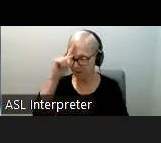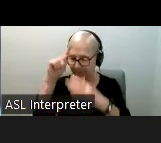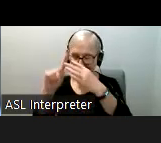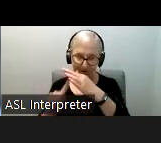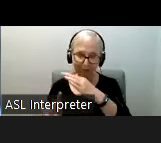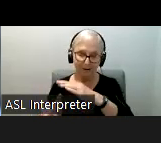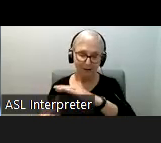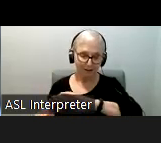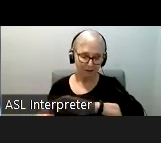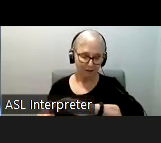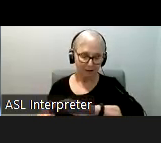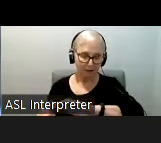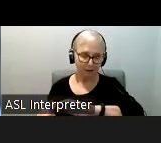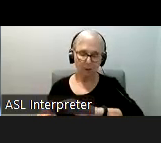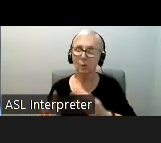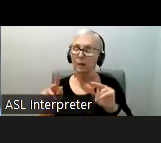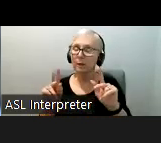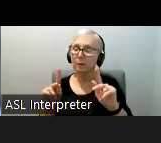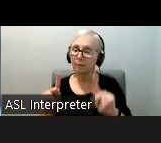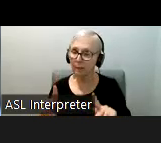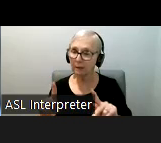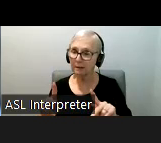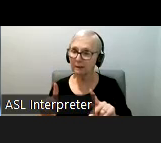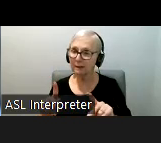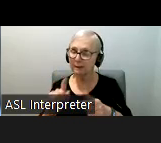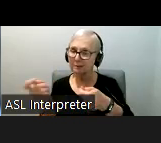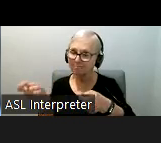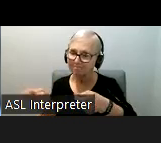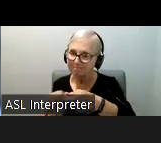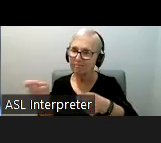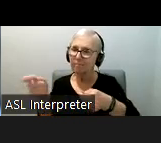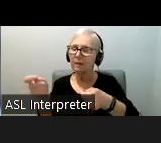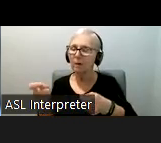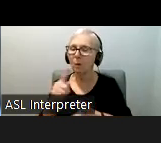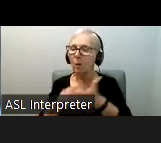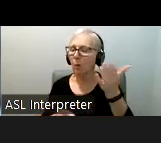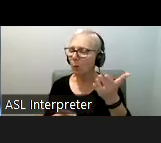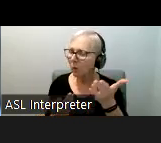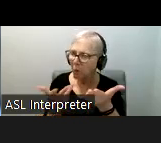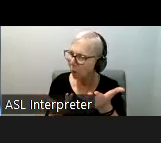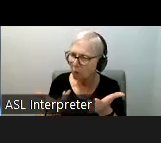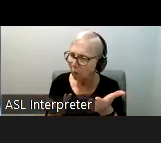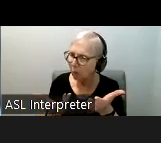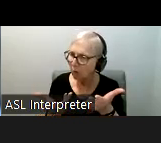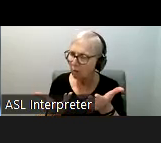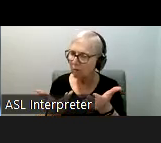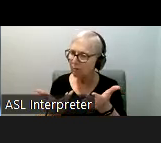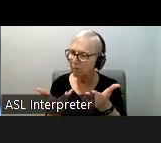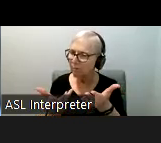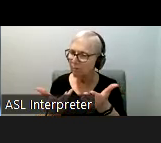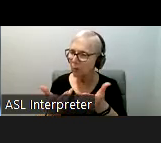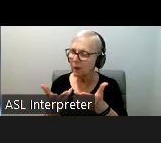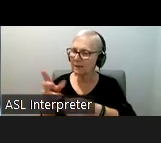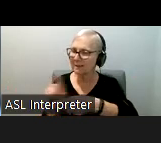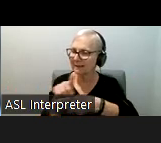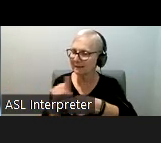thought. So when a person is retaliated against, what is there a